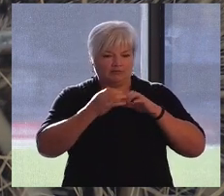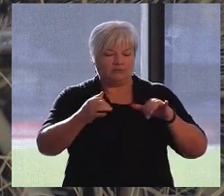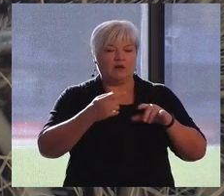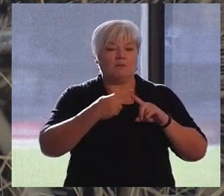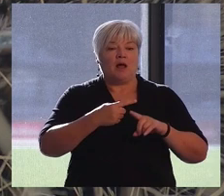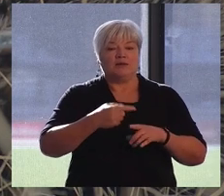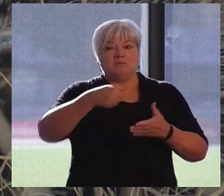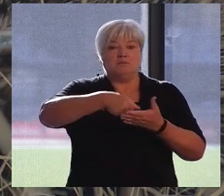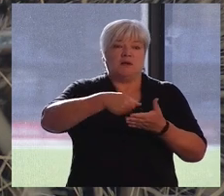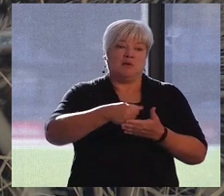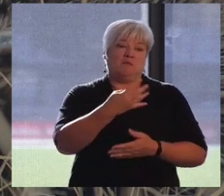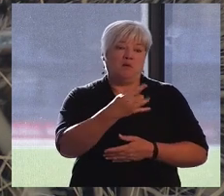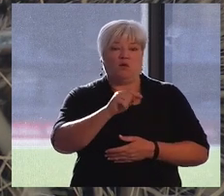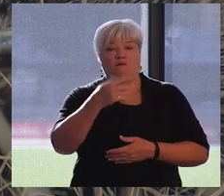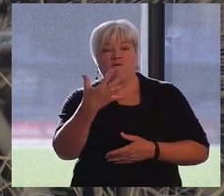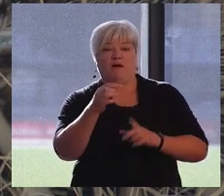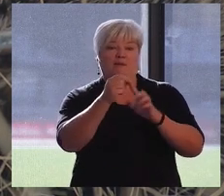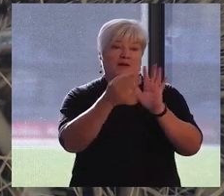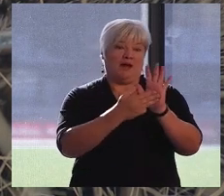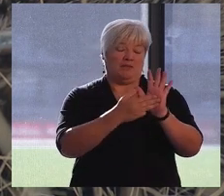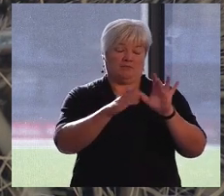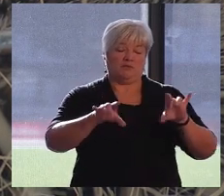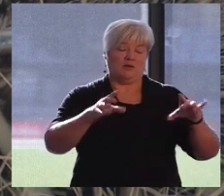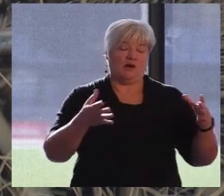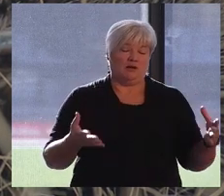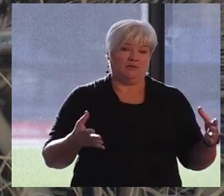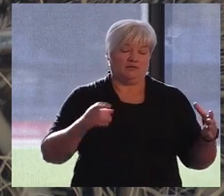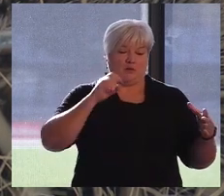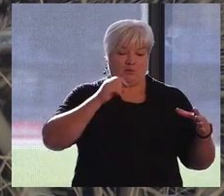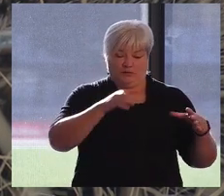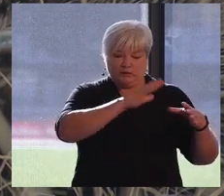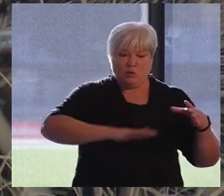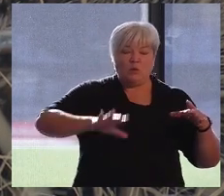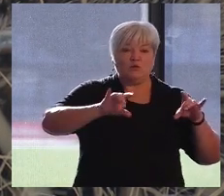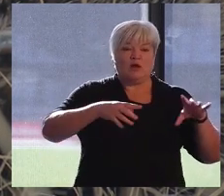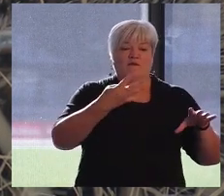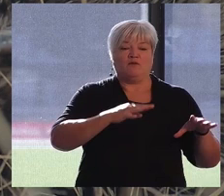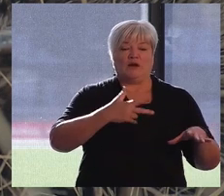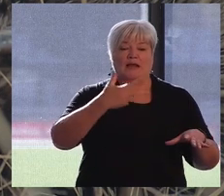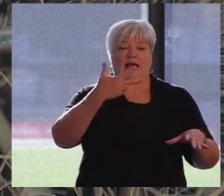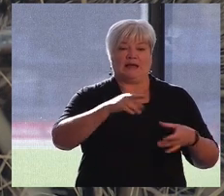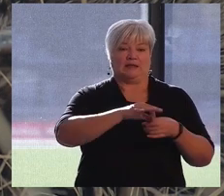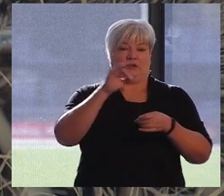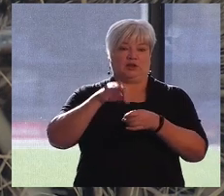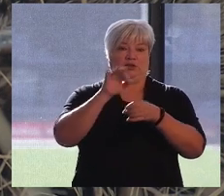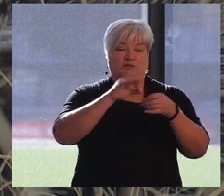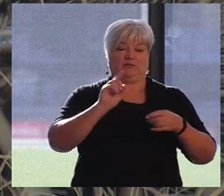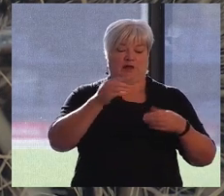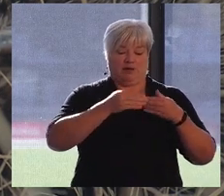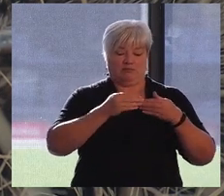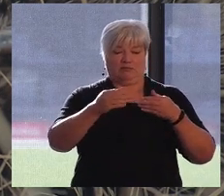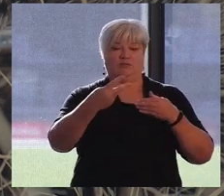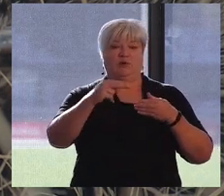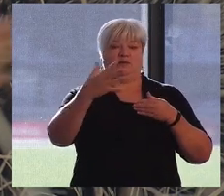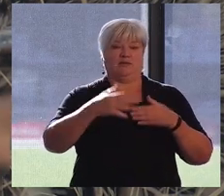There will be 48 elections at state and federal levels between now and 2050. So any strategy